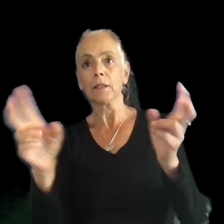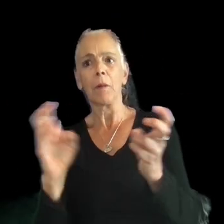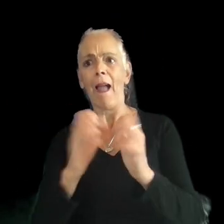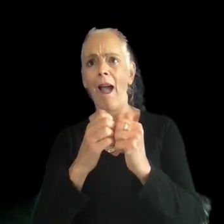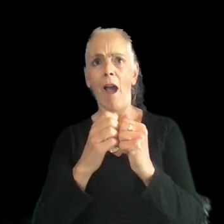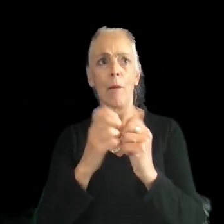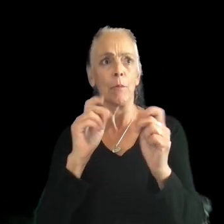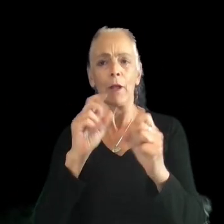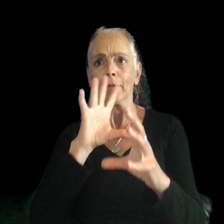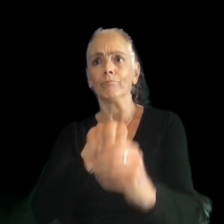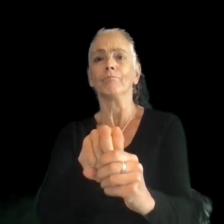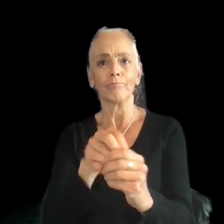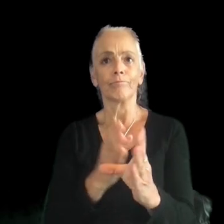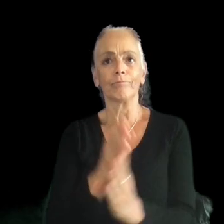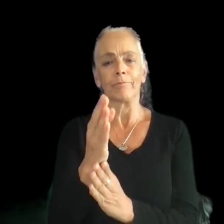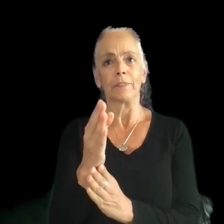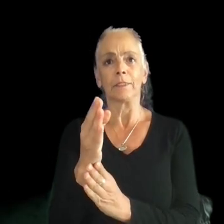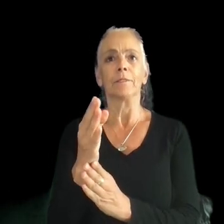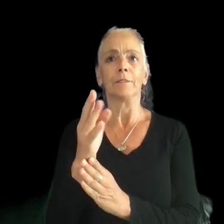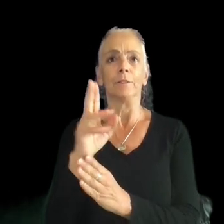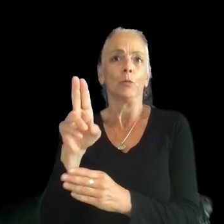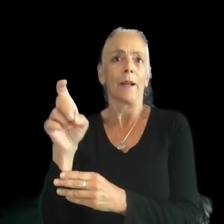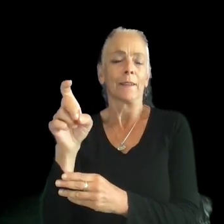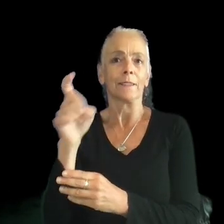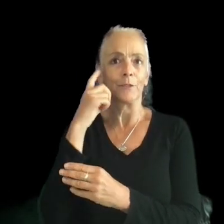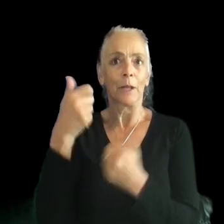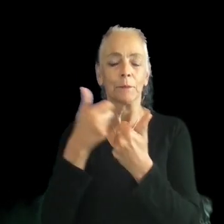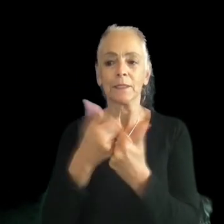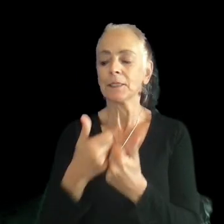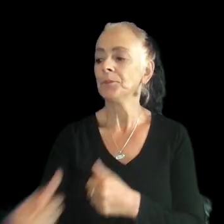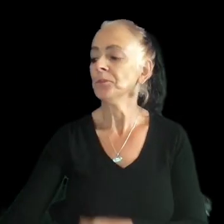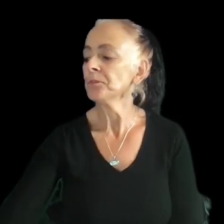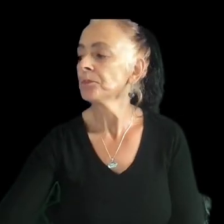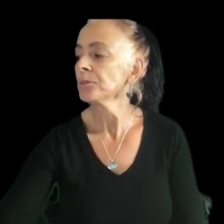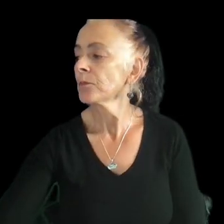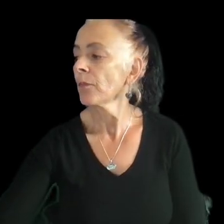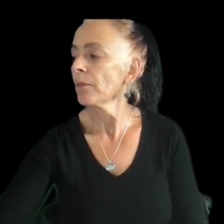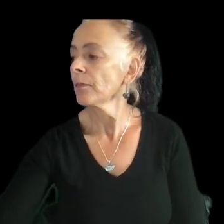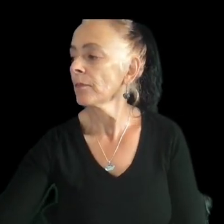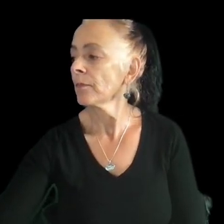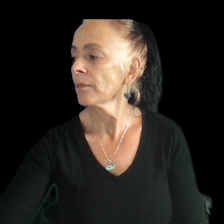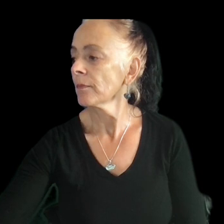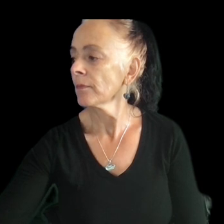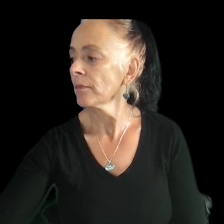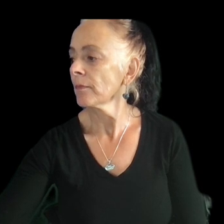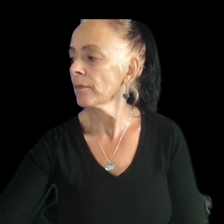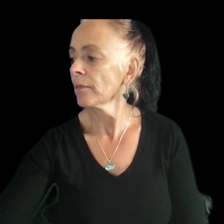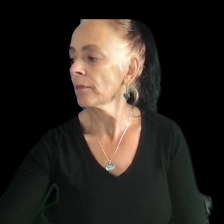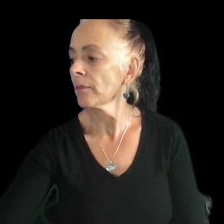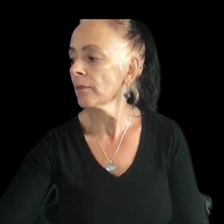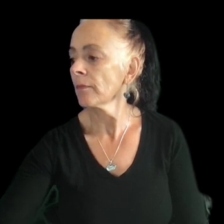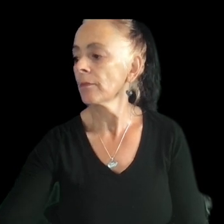ux how do you do that i hope that this panel kind of like brings up to the light to light what you guys have been questing